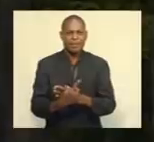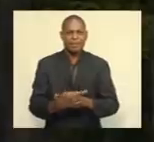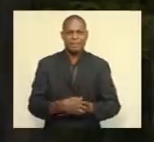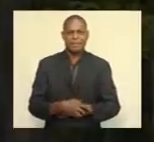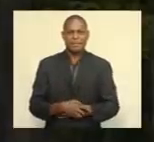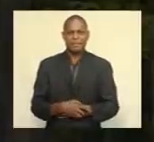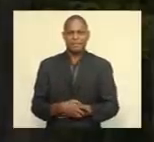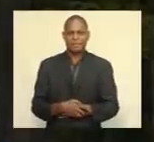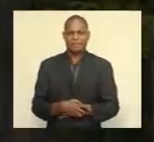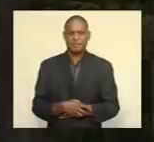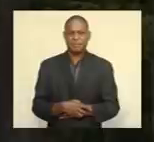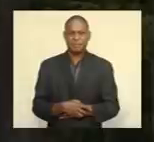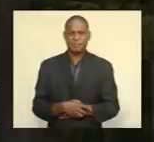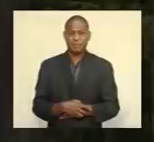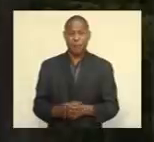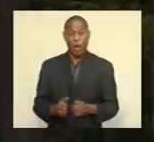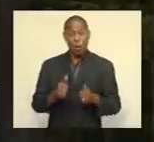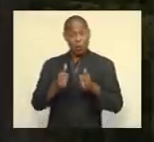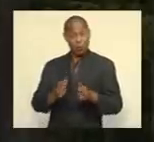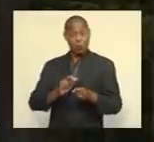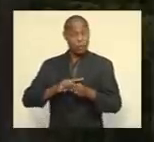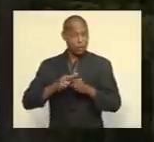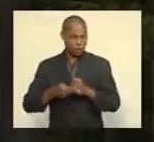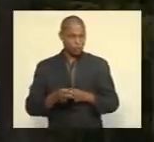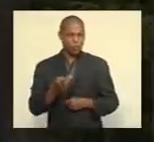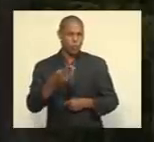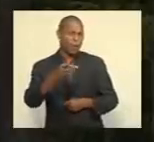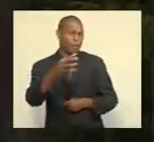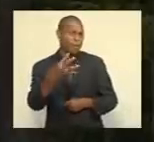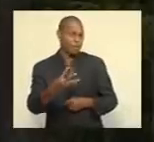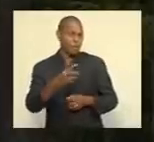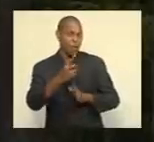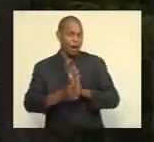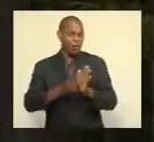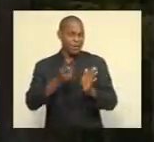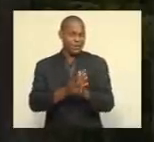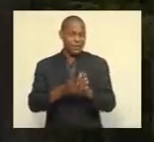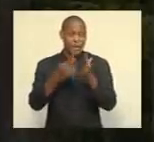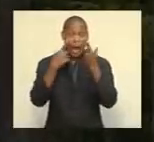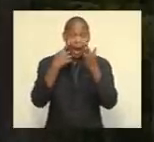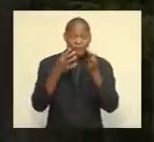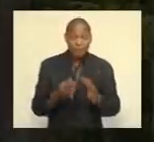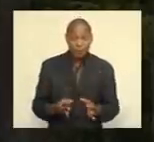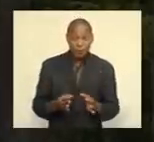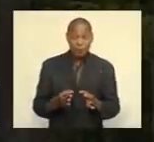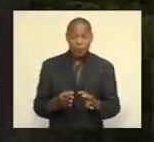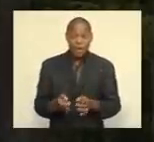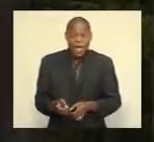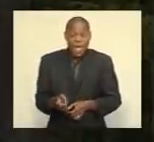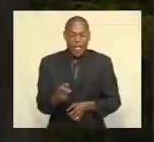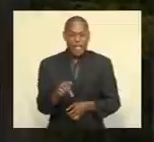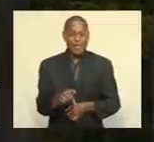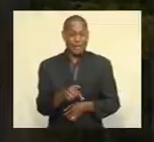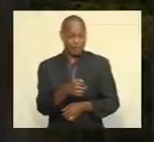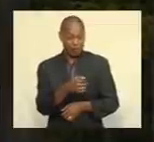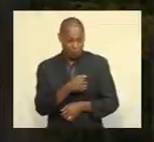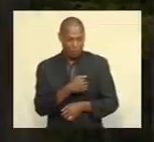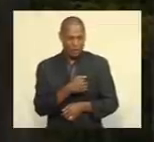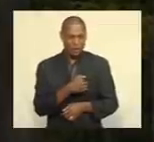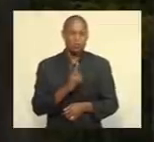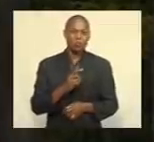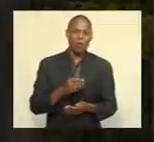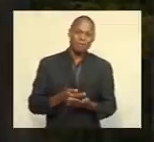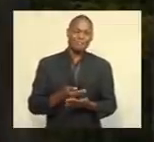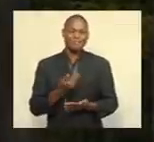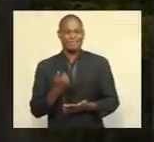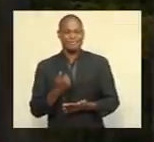Well, Edwin, the good news is that the 24 hours curfew that was imposed earlier this morning has been lifted, and we will